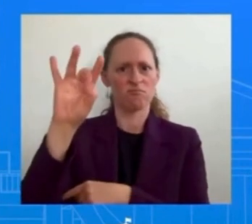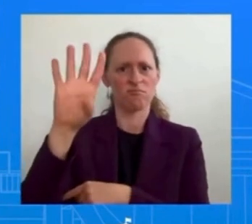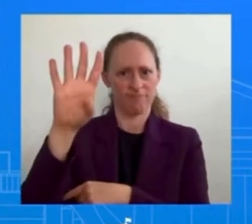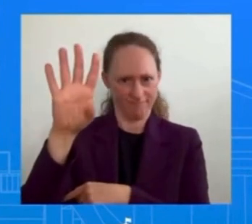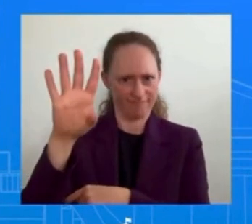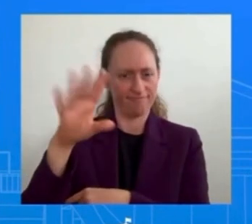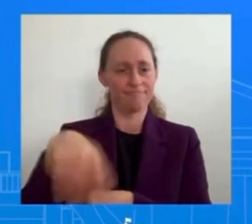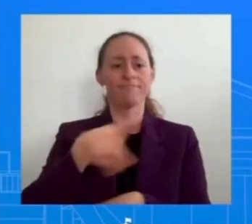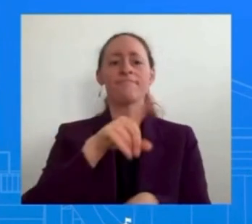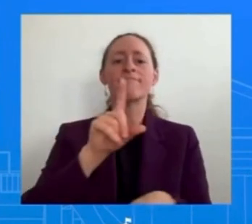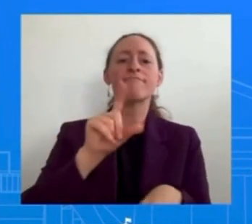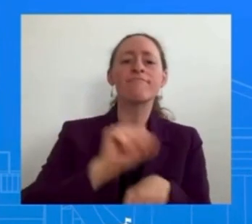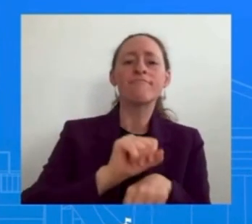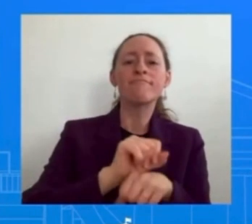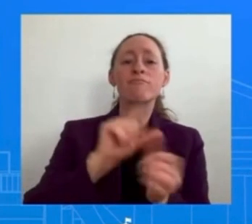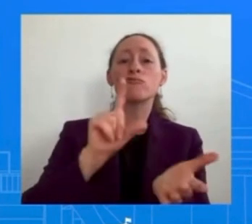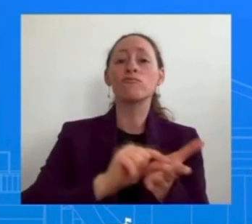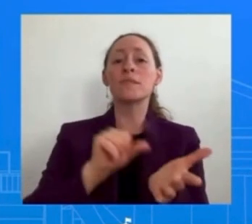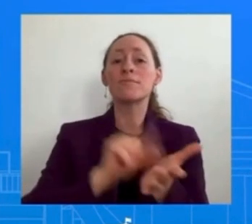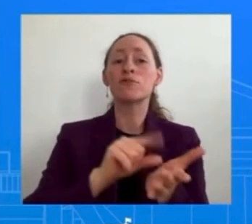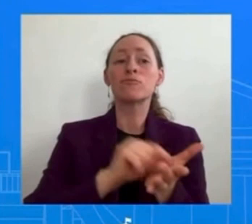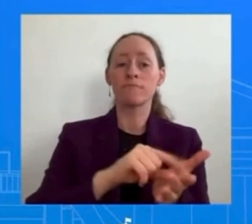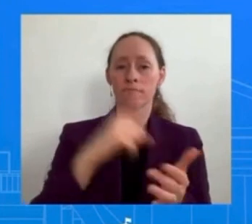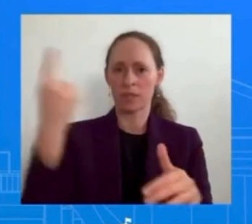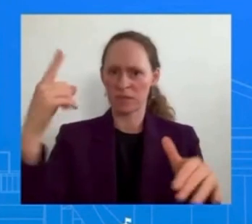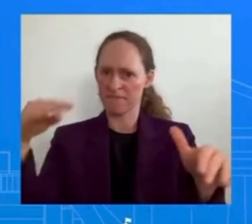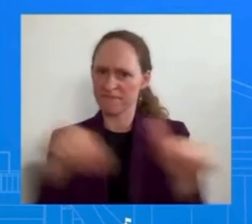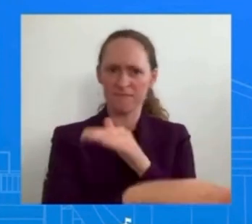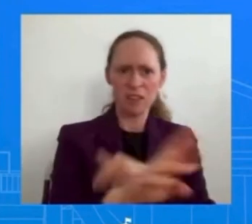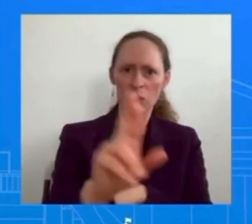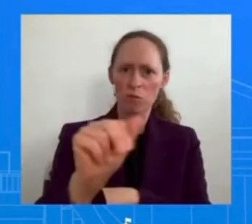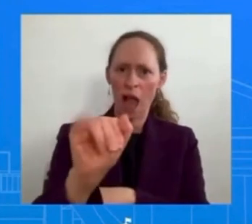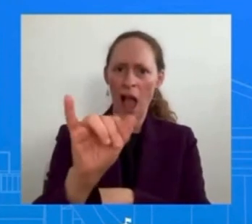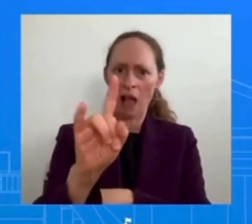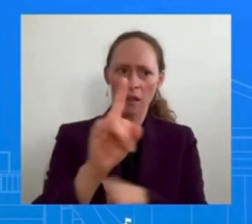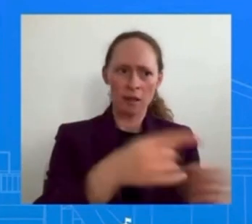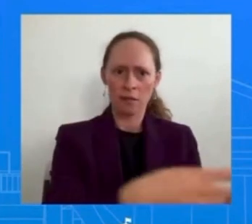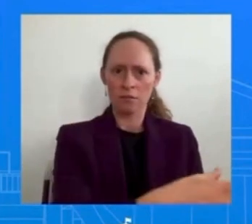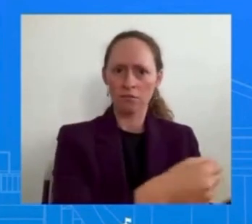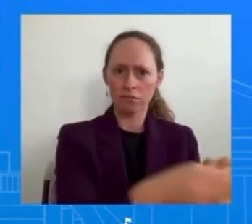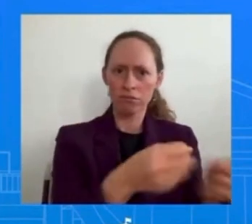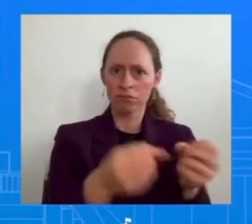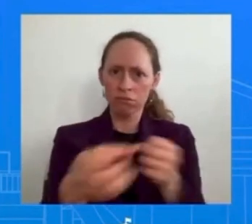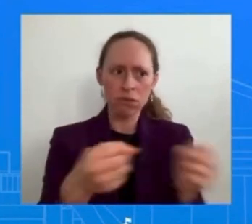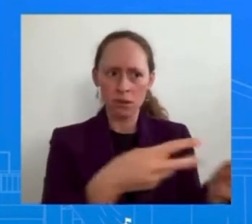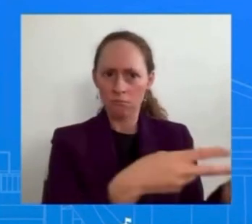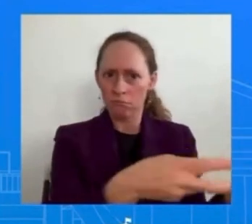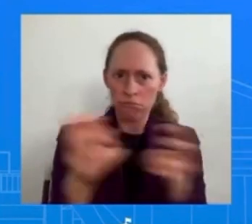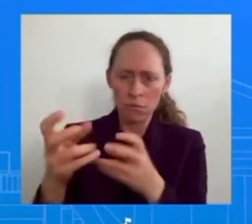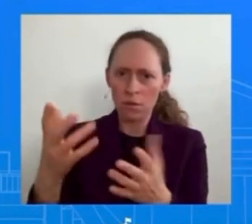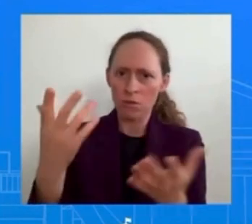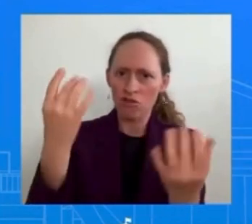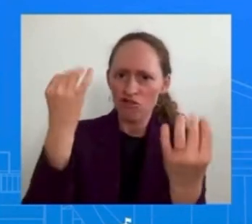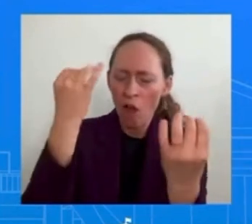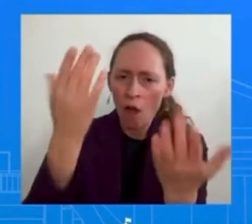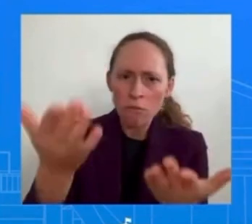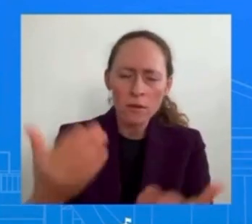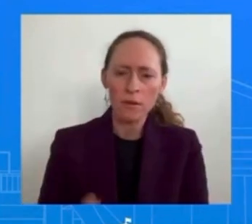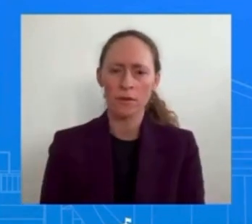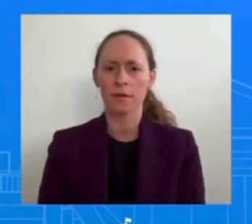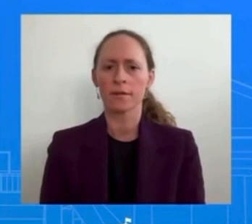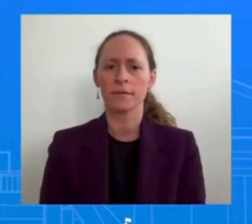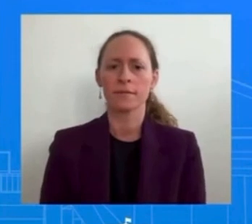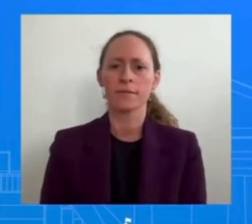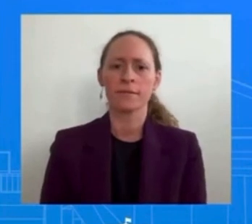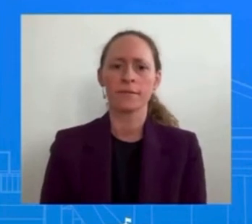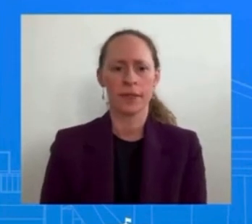about this case? Does he have a response to it, or do you have a response to it? So we've seen reports. I've not spoken to the president about this. I know this happened a couple of